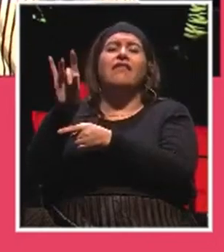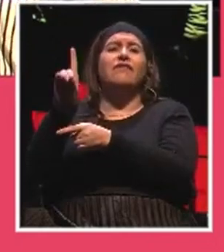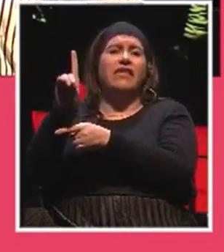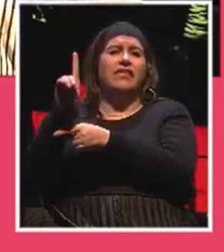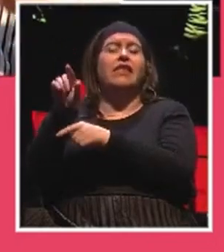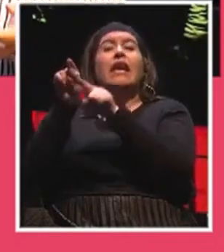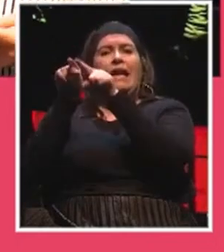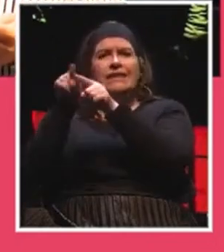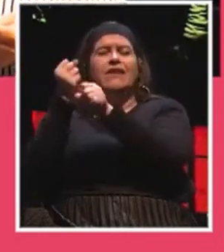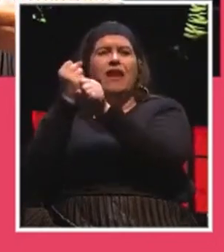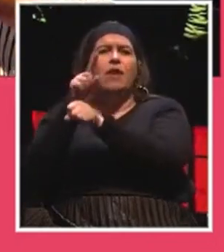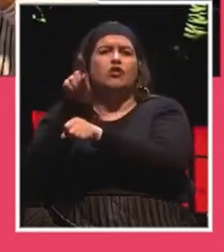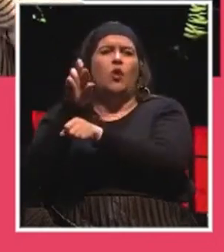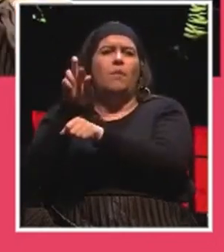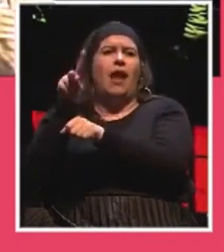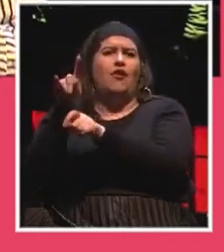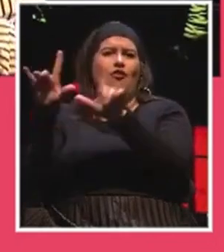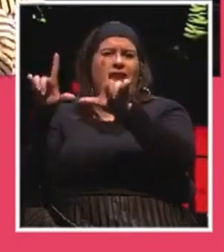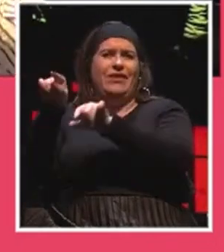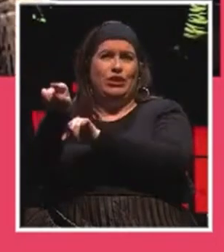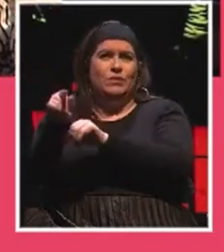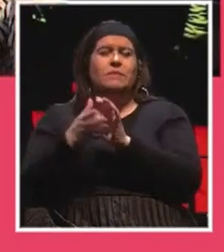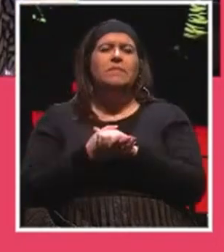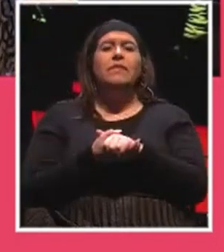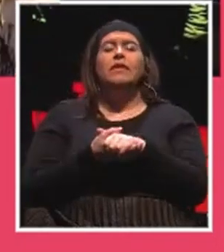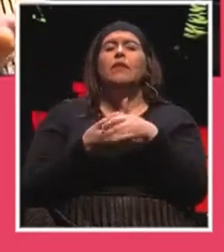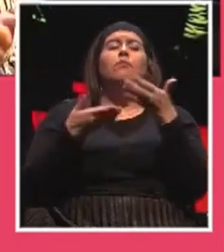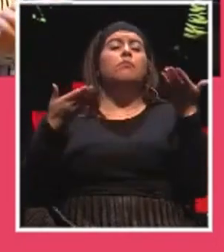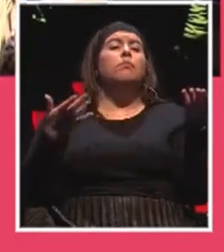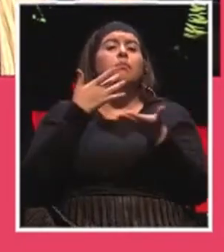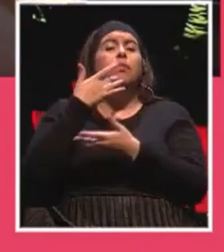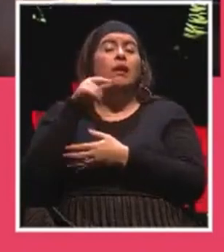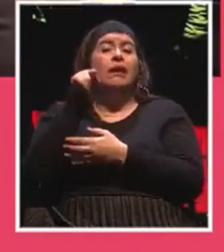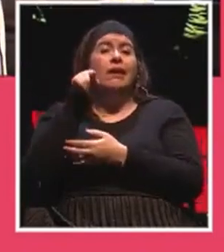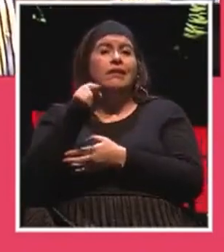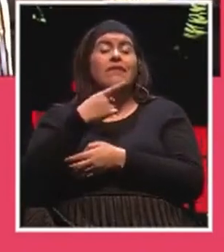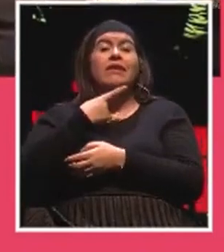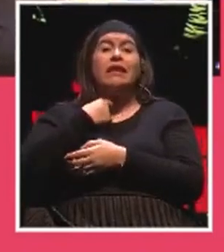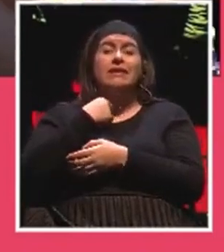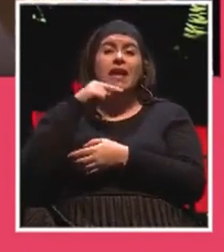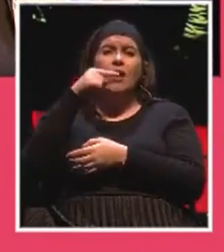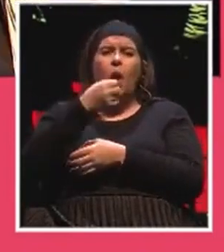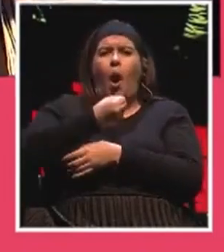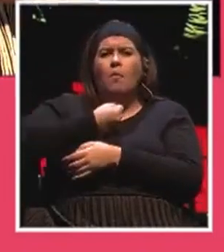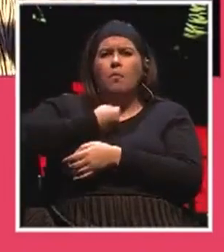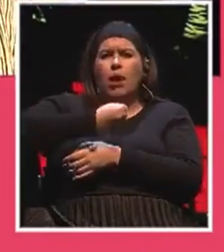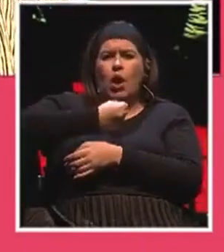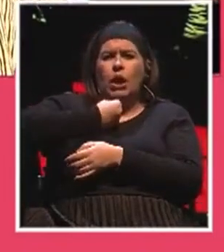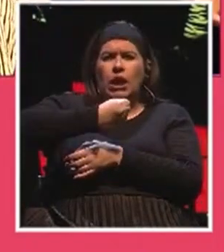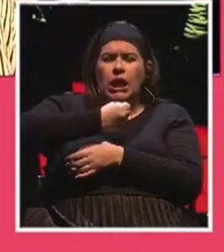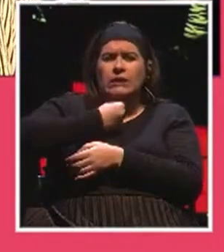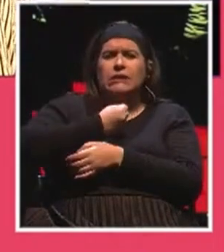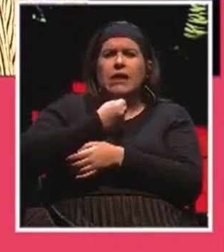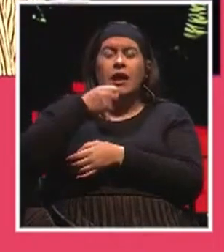they did was, and The Wire was, of course, David Simon, and David Simon was a journalist. He had made a whole series